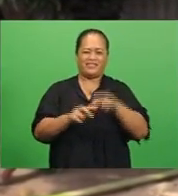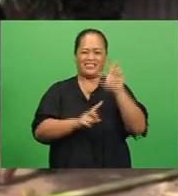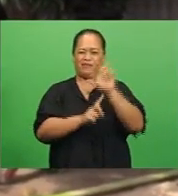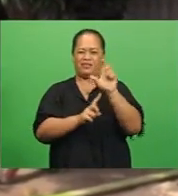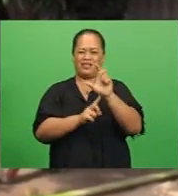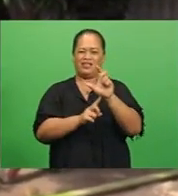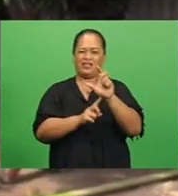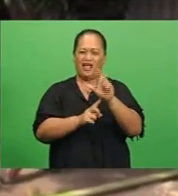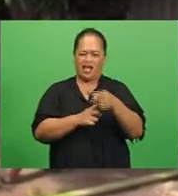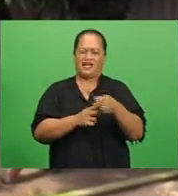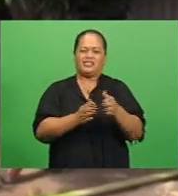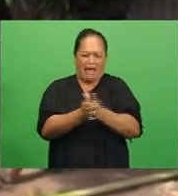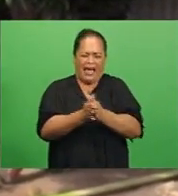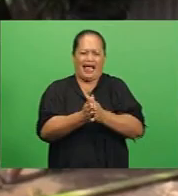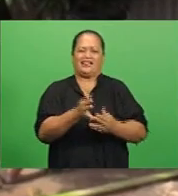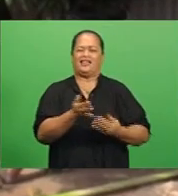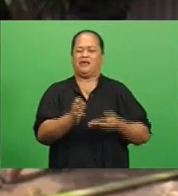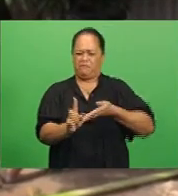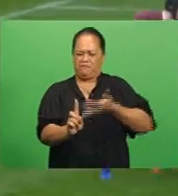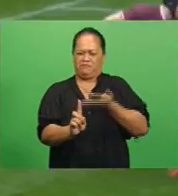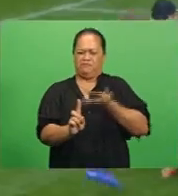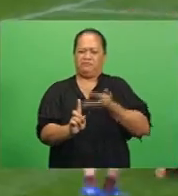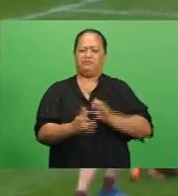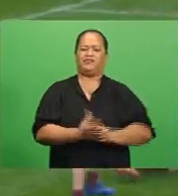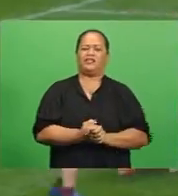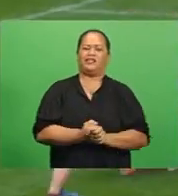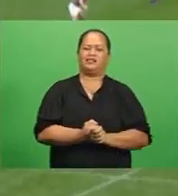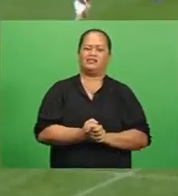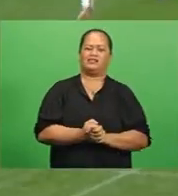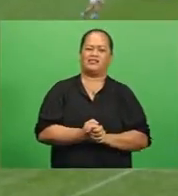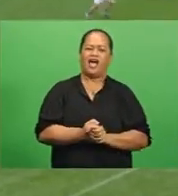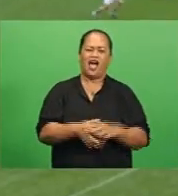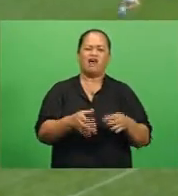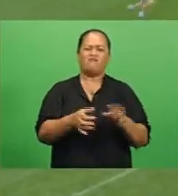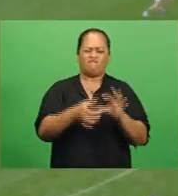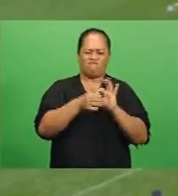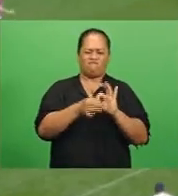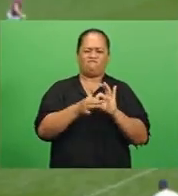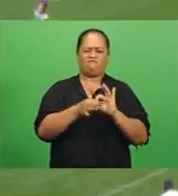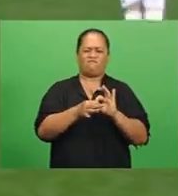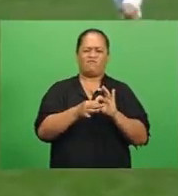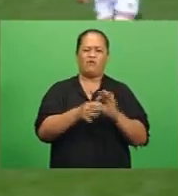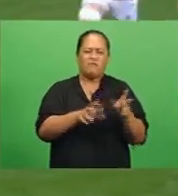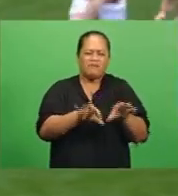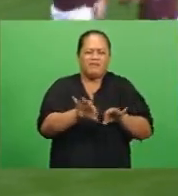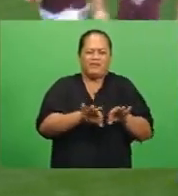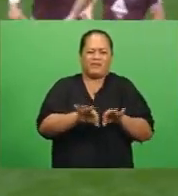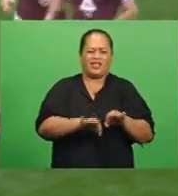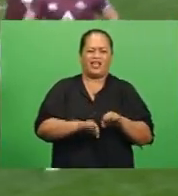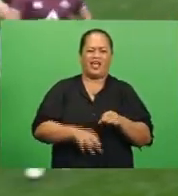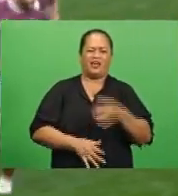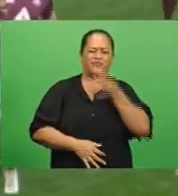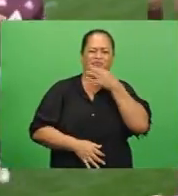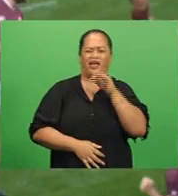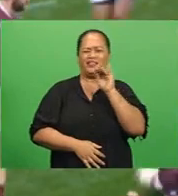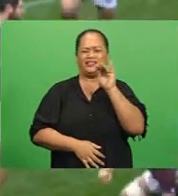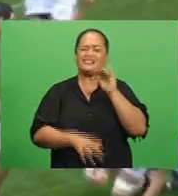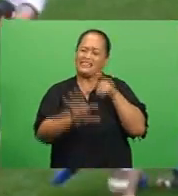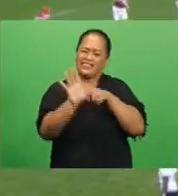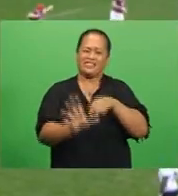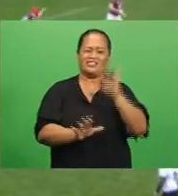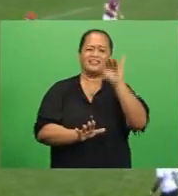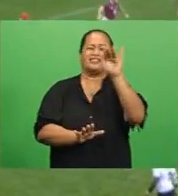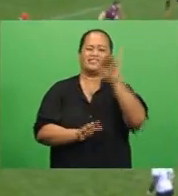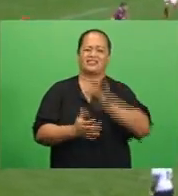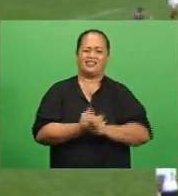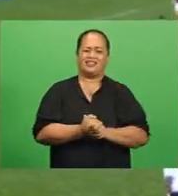about rugby is that you determine your own destiny. So in a few years' time, it's